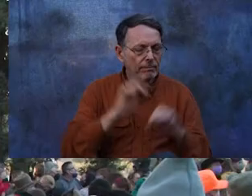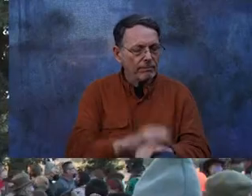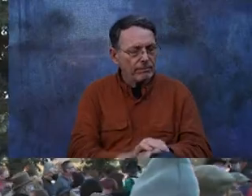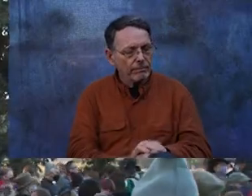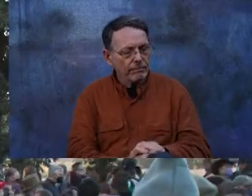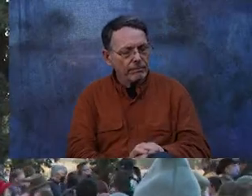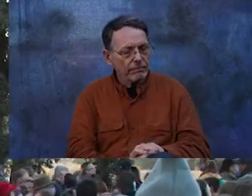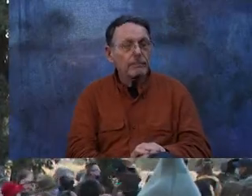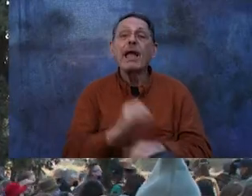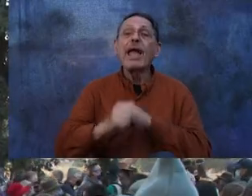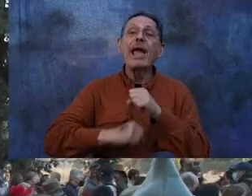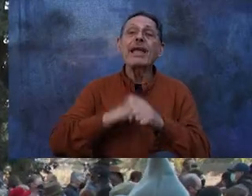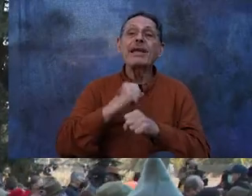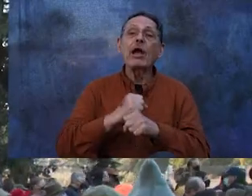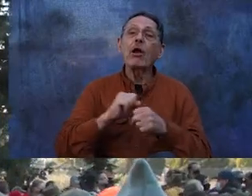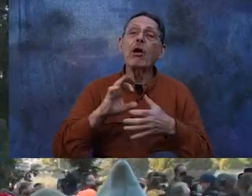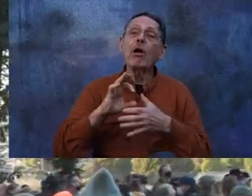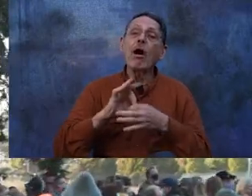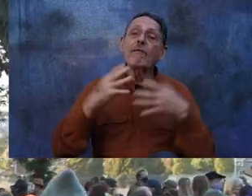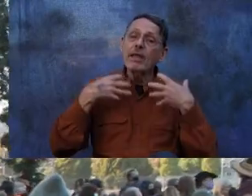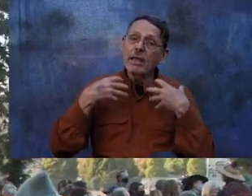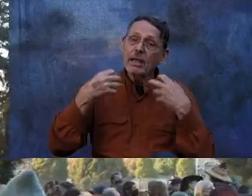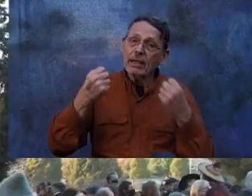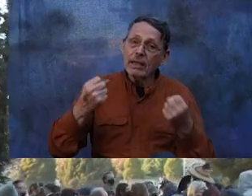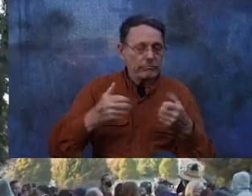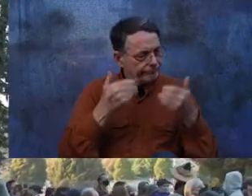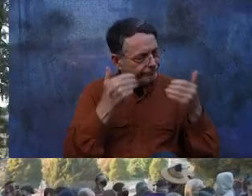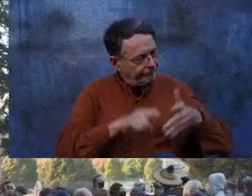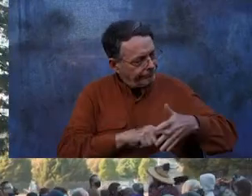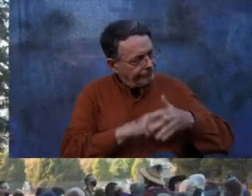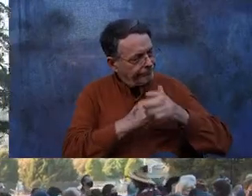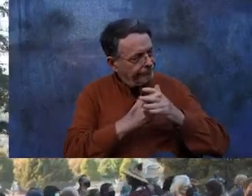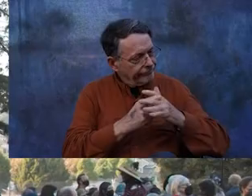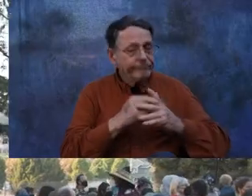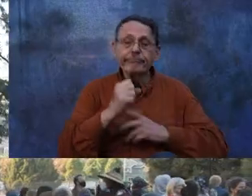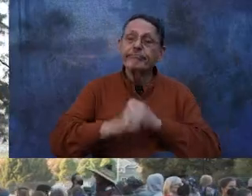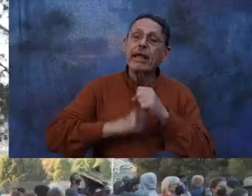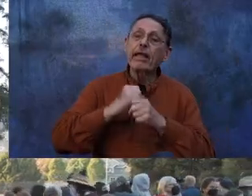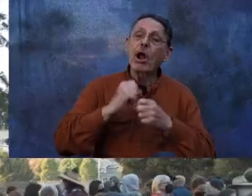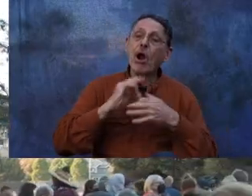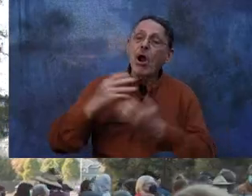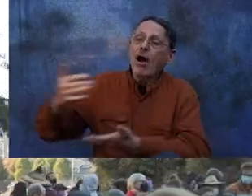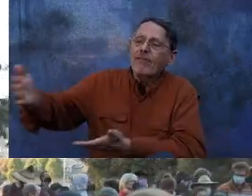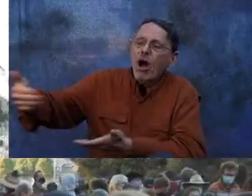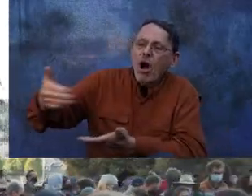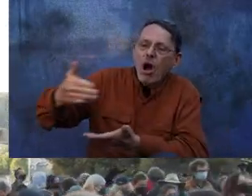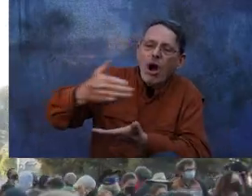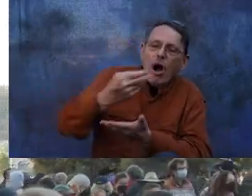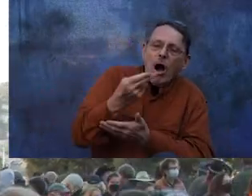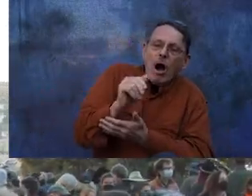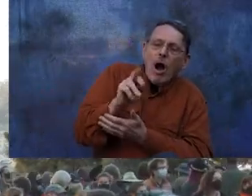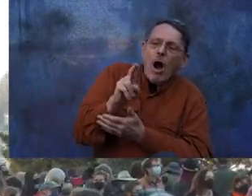now. A year of healing, let it begin now. A year of harvest, let it